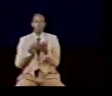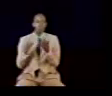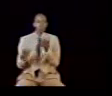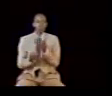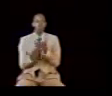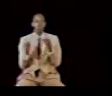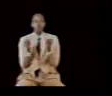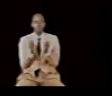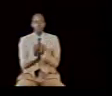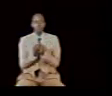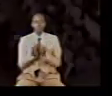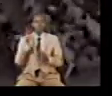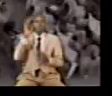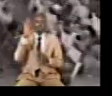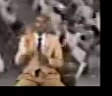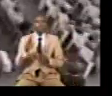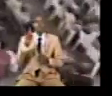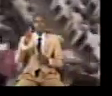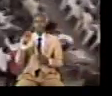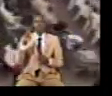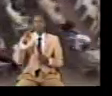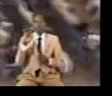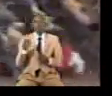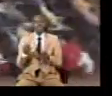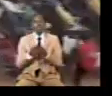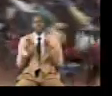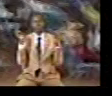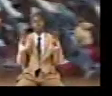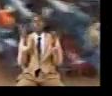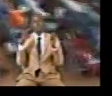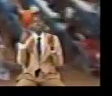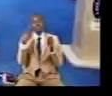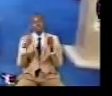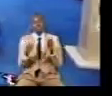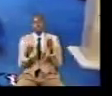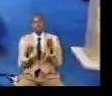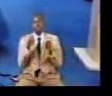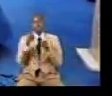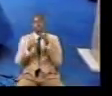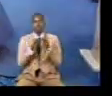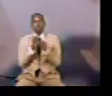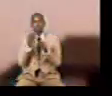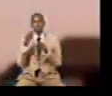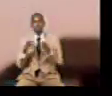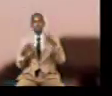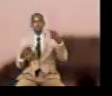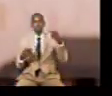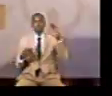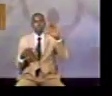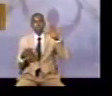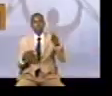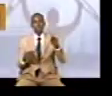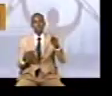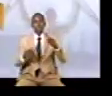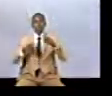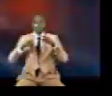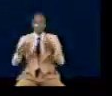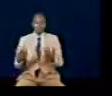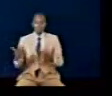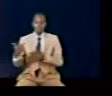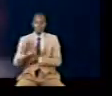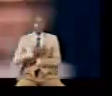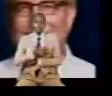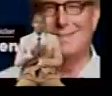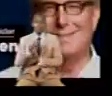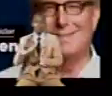celebrate 1 year of the GCK. Day 3 begins with worship and